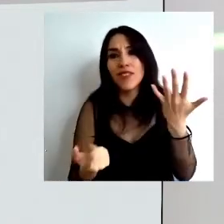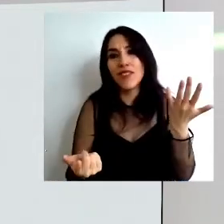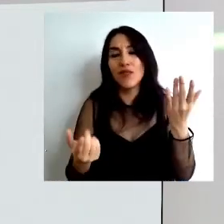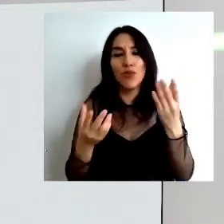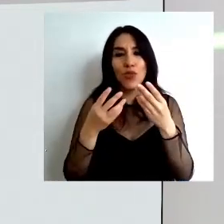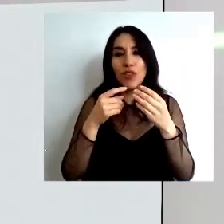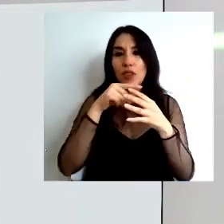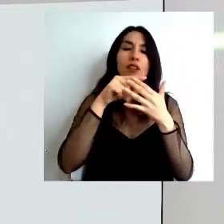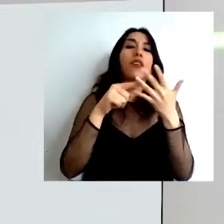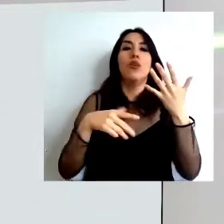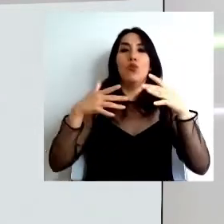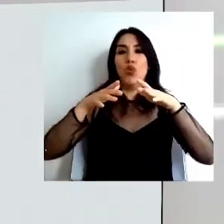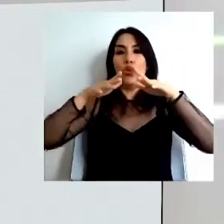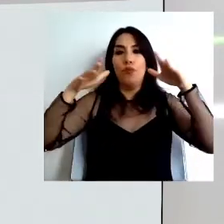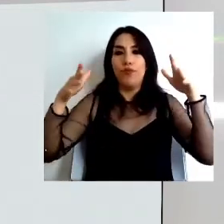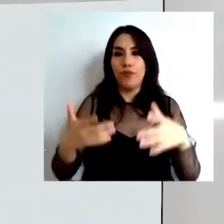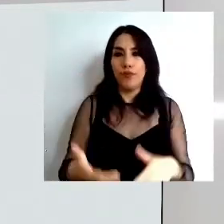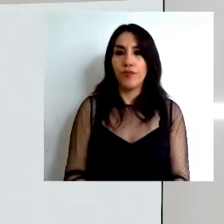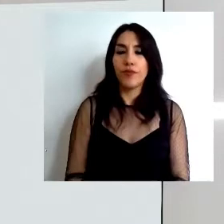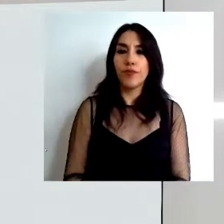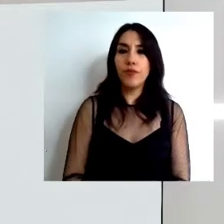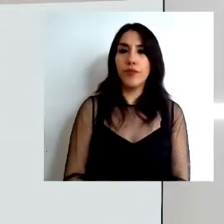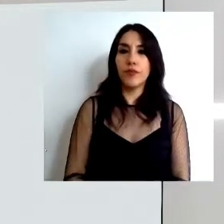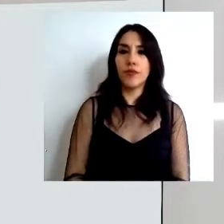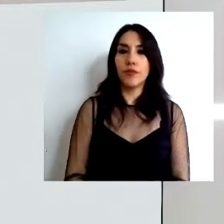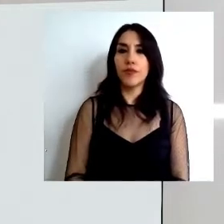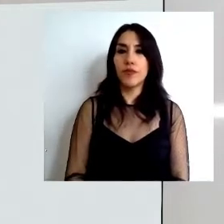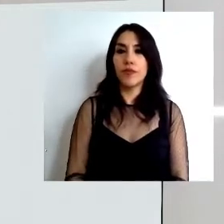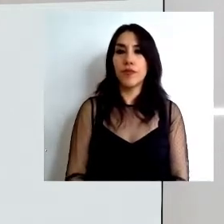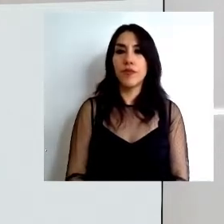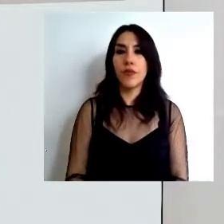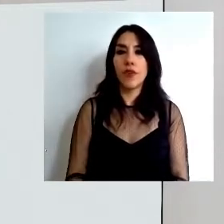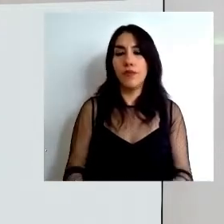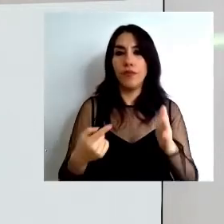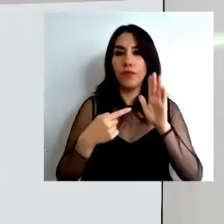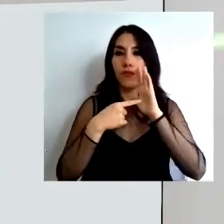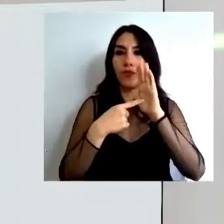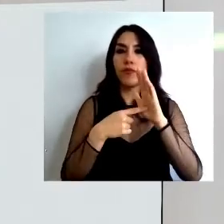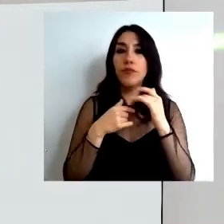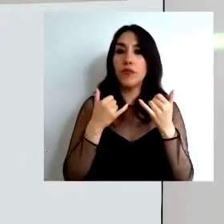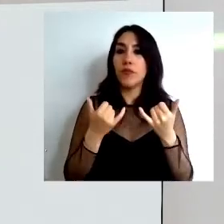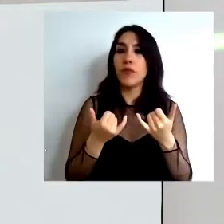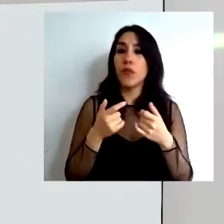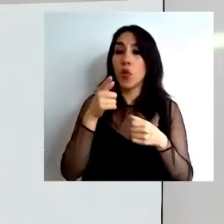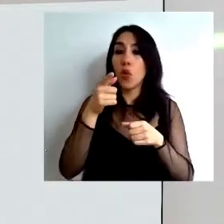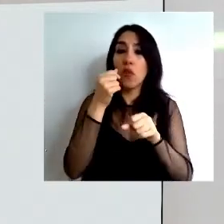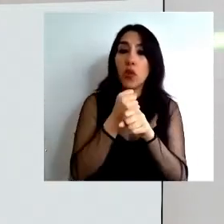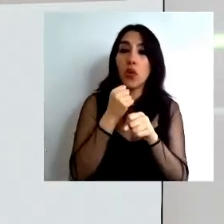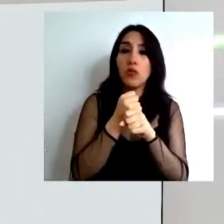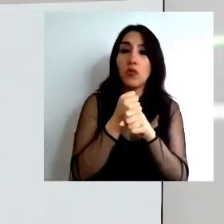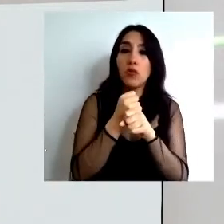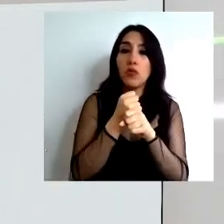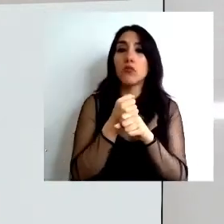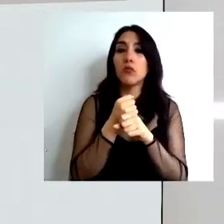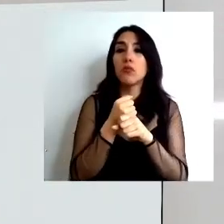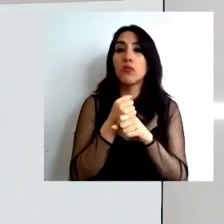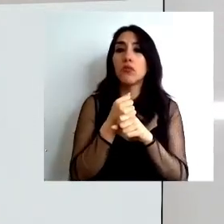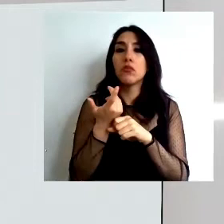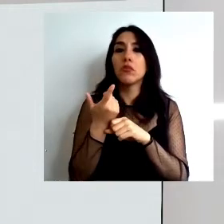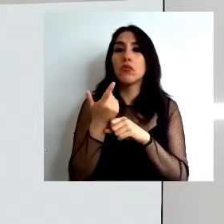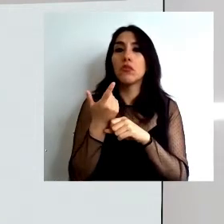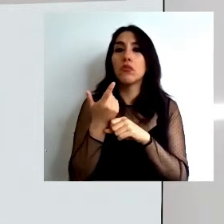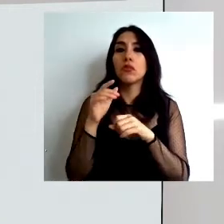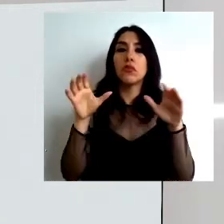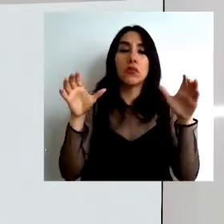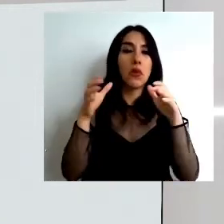environmental field or in social equity field, the scale of the problems are so big that we don't believe that